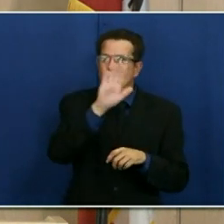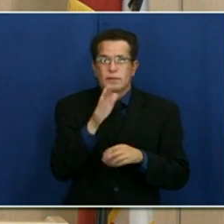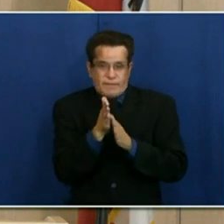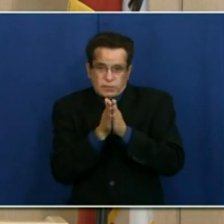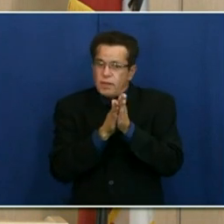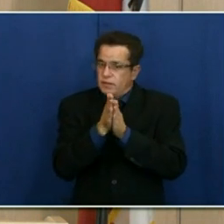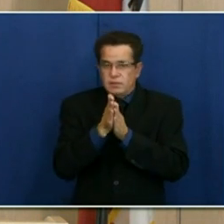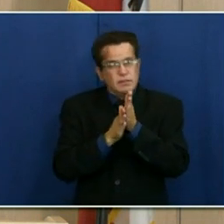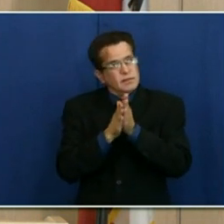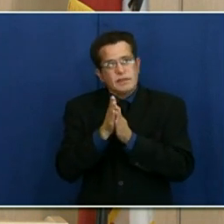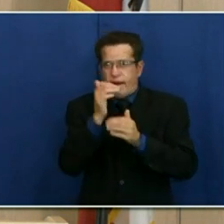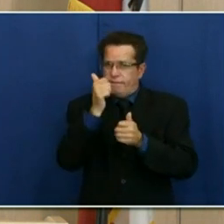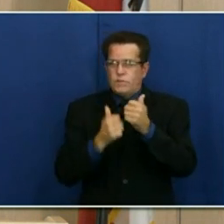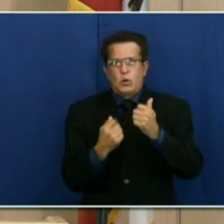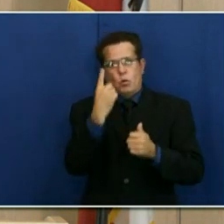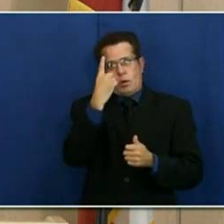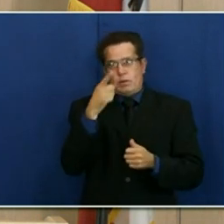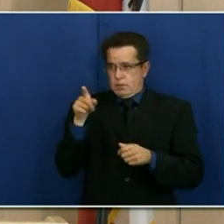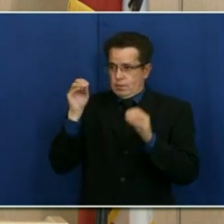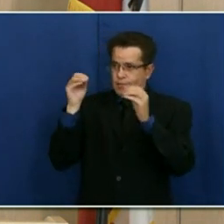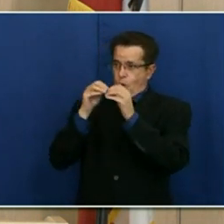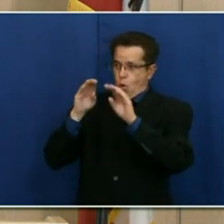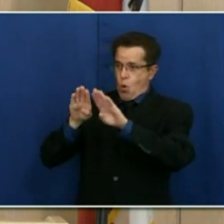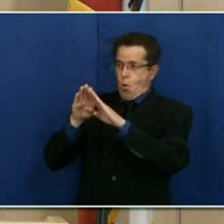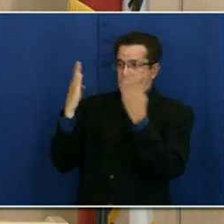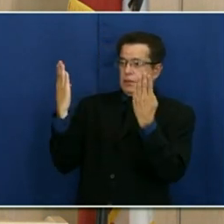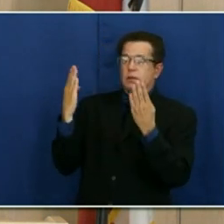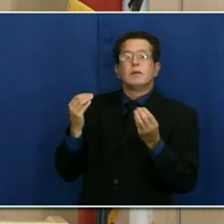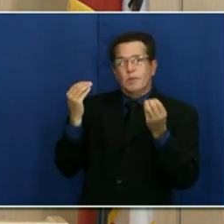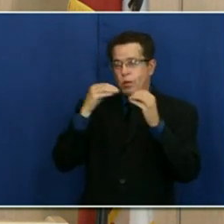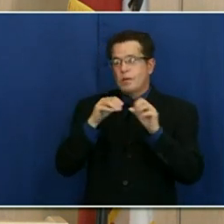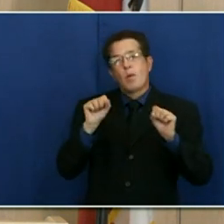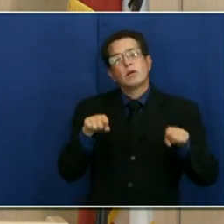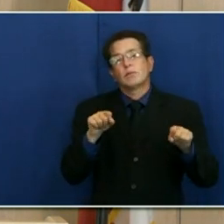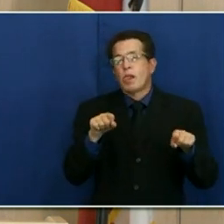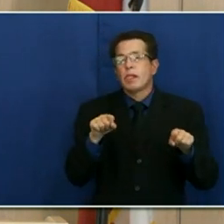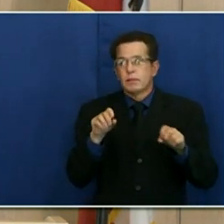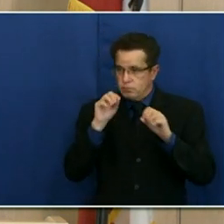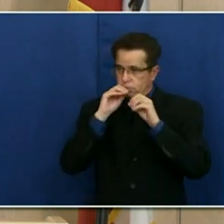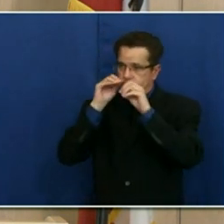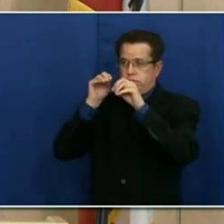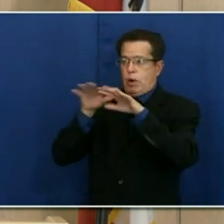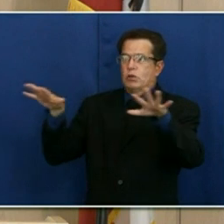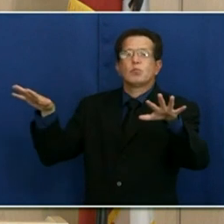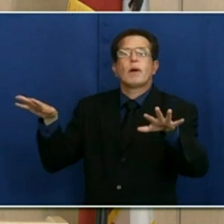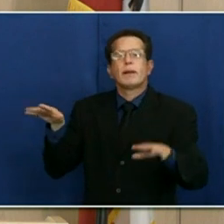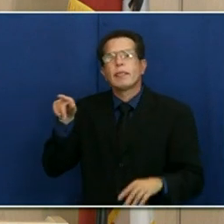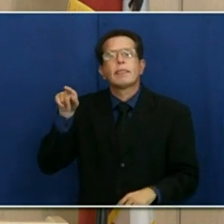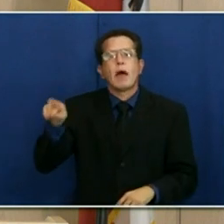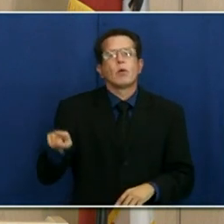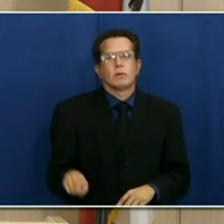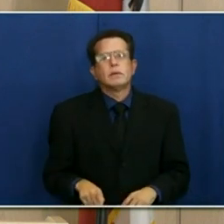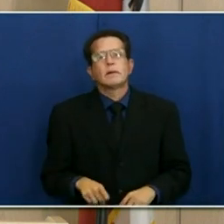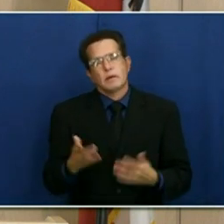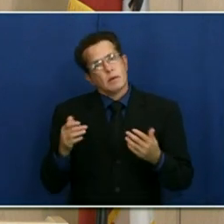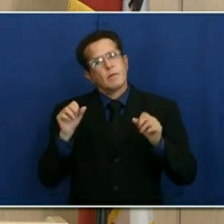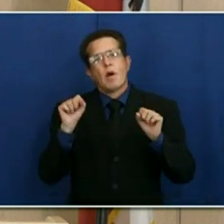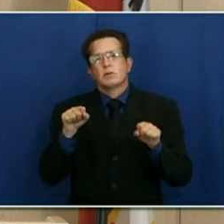everyone. When you open more activities, it is natural that you will see some increased transmission, which again is why we're